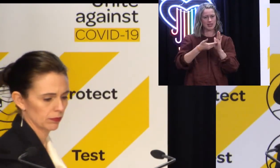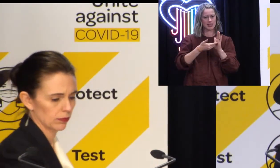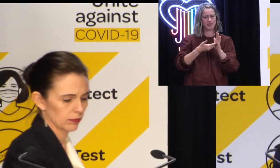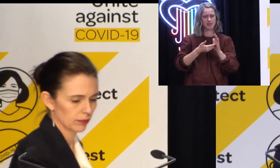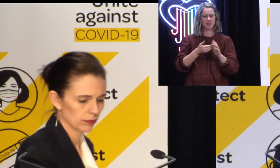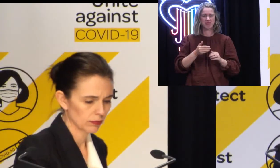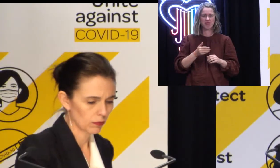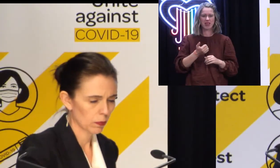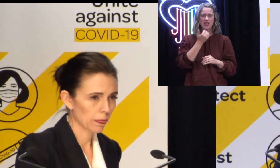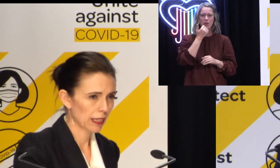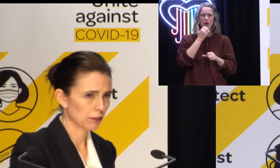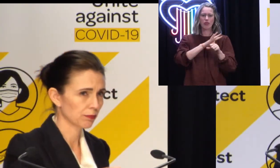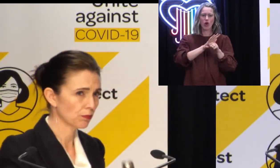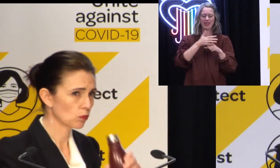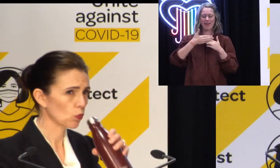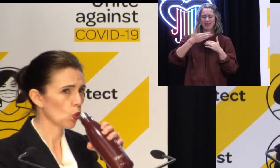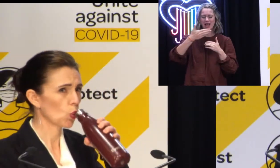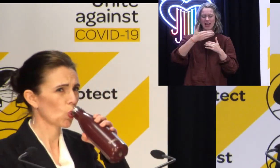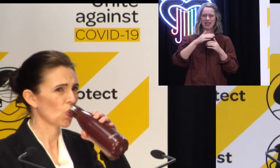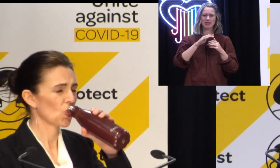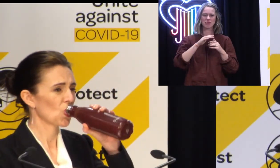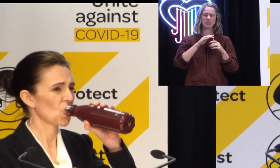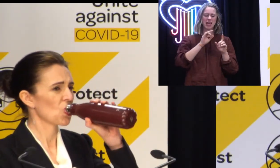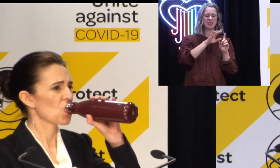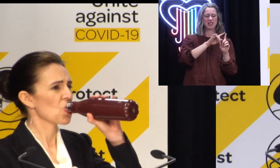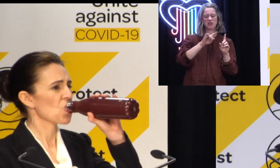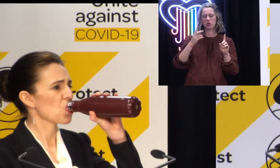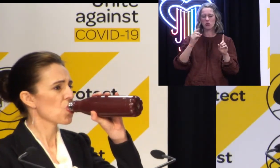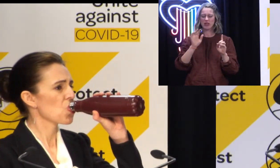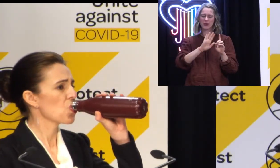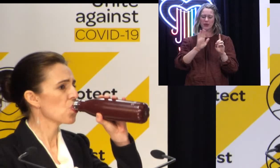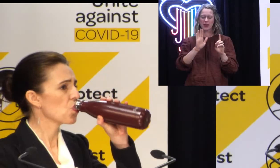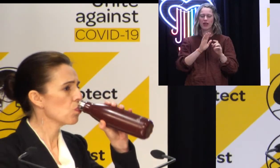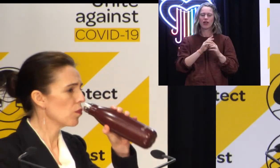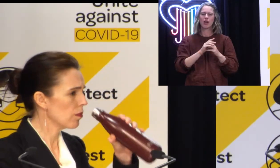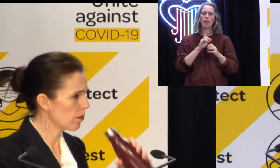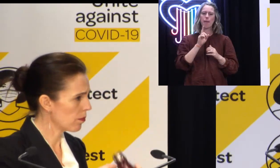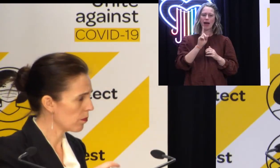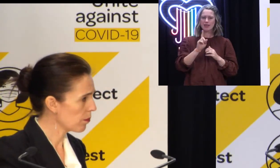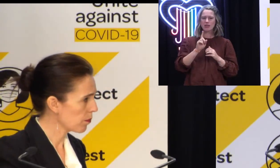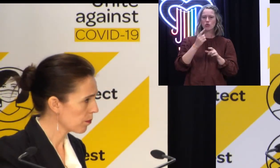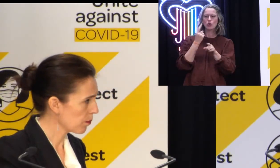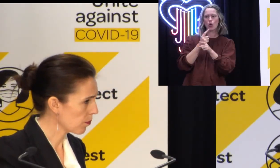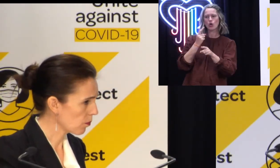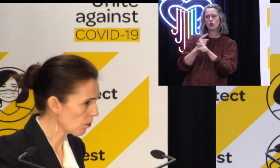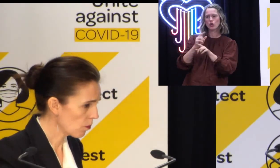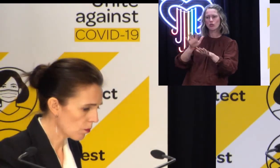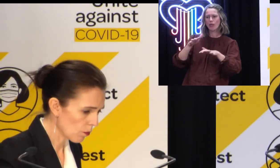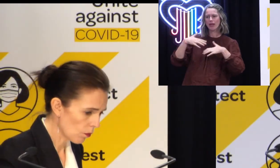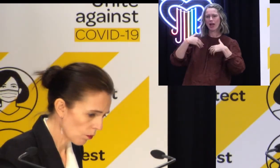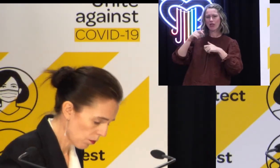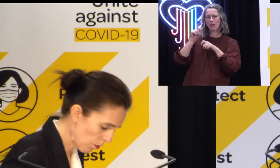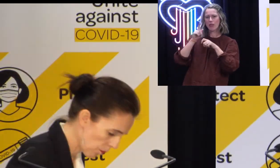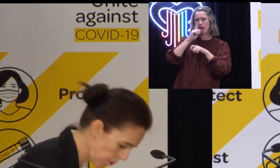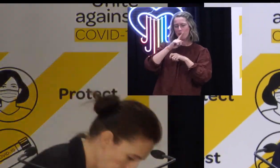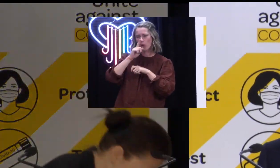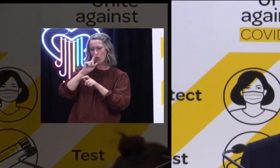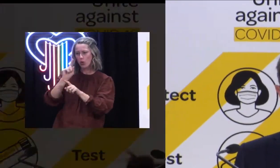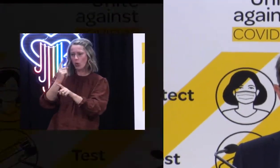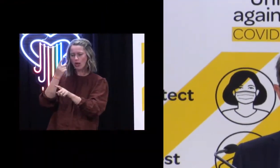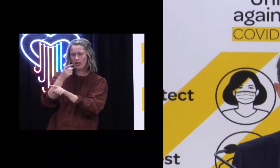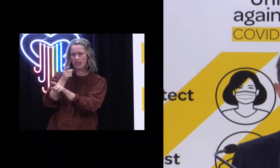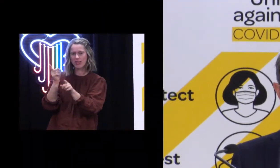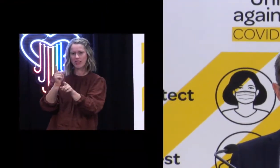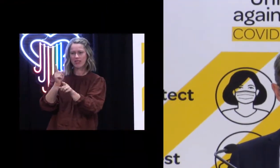in the teens at the moment, although we're seeing them trend down. Just talking again to our public health colleagues in Auckland this morning, their sense is, and